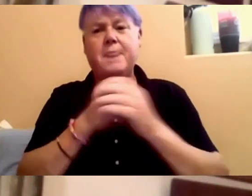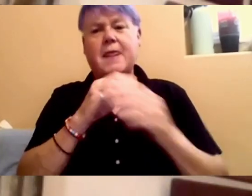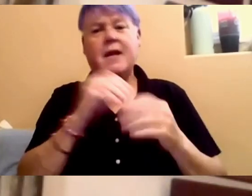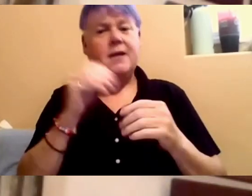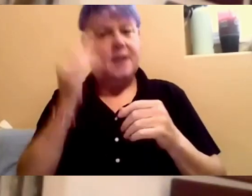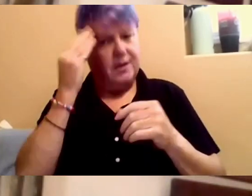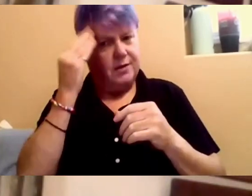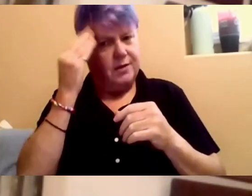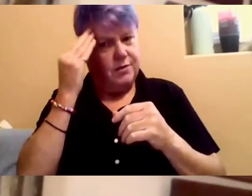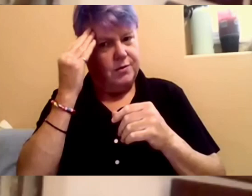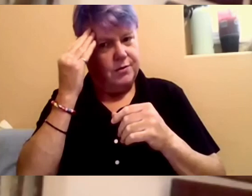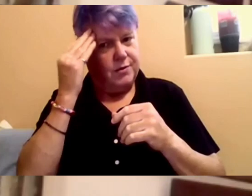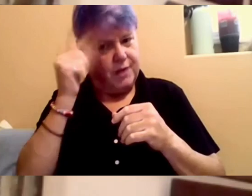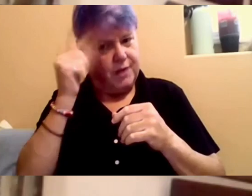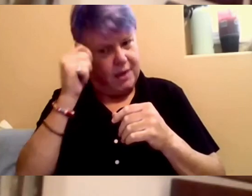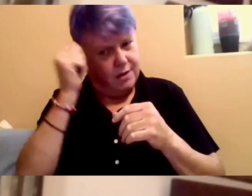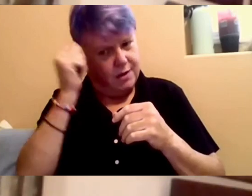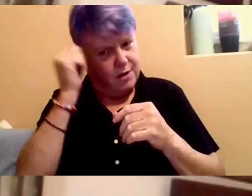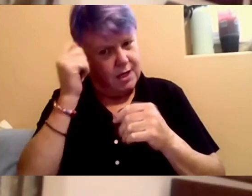in theory